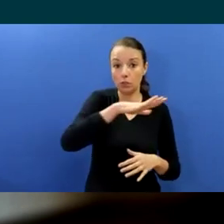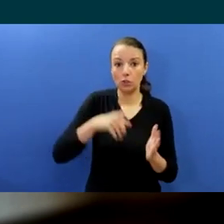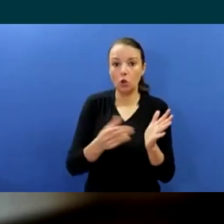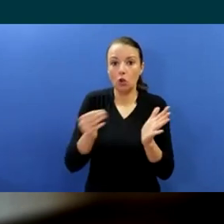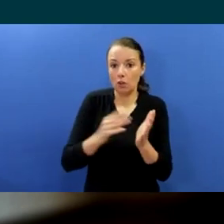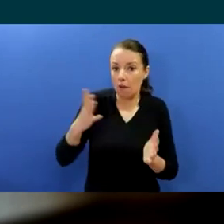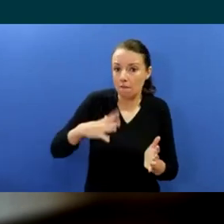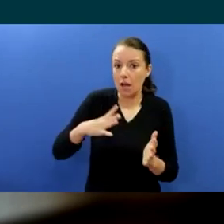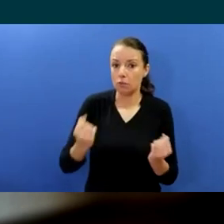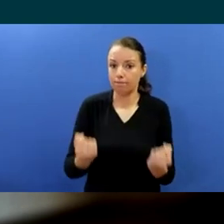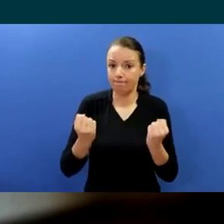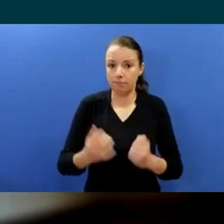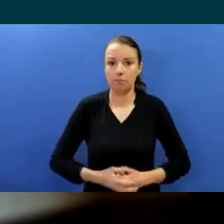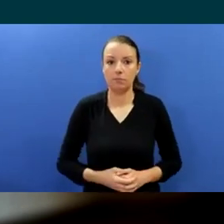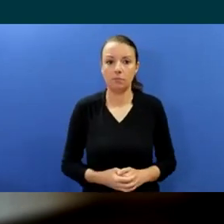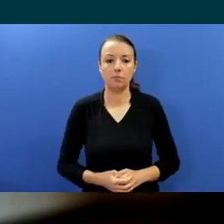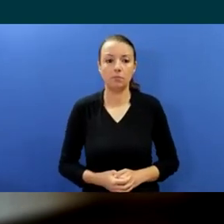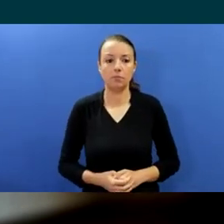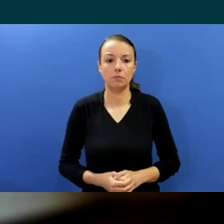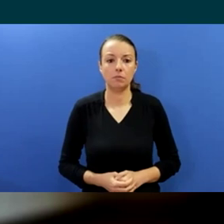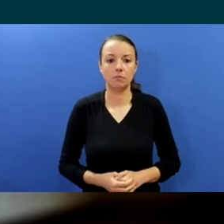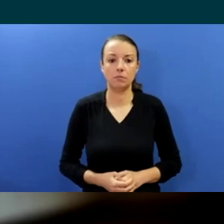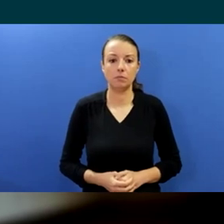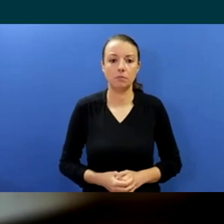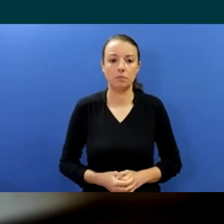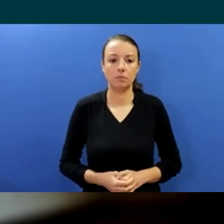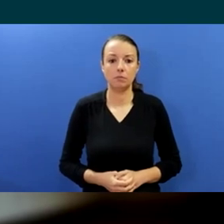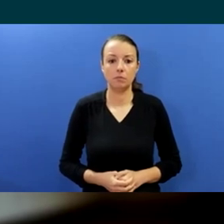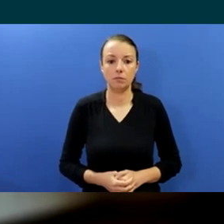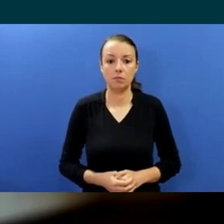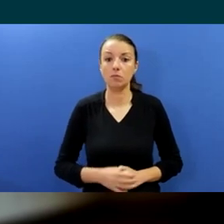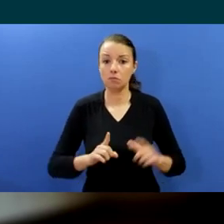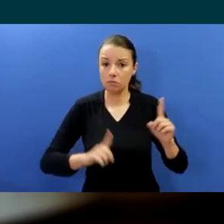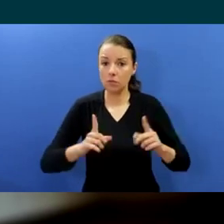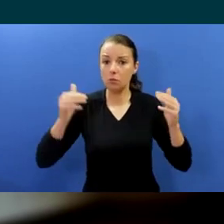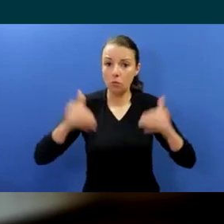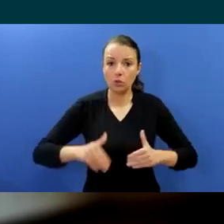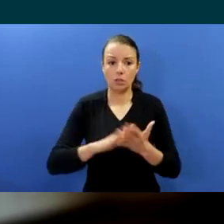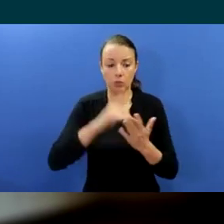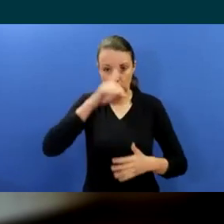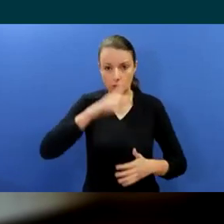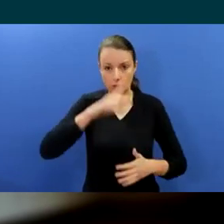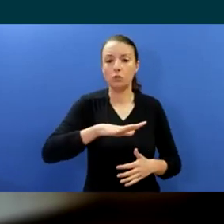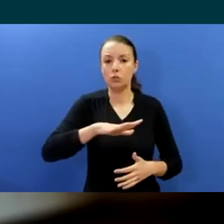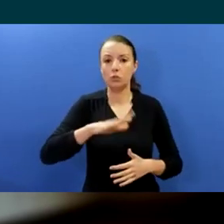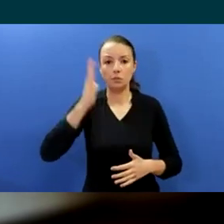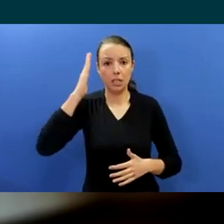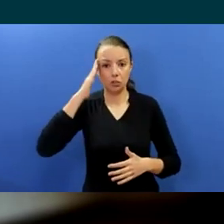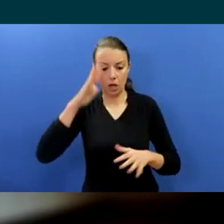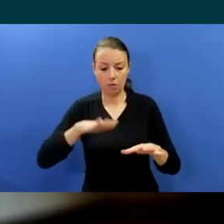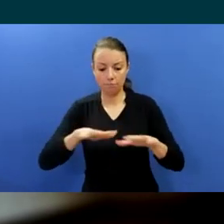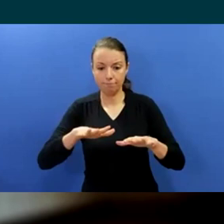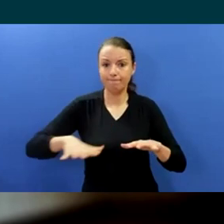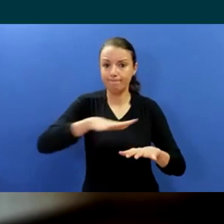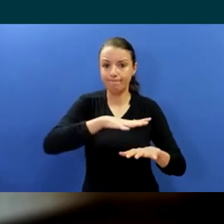can bring really a neighborhood together. And what we saw in